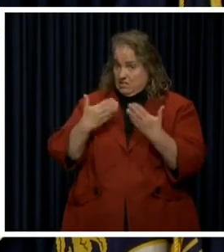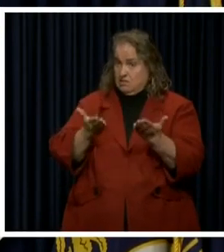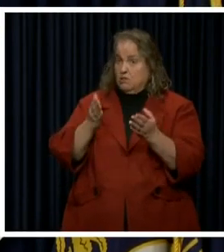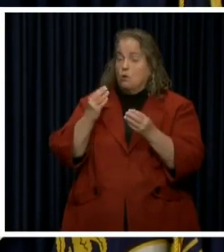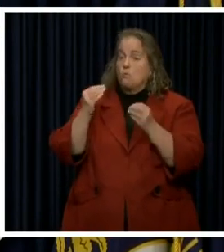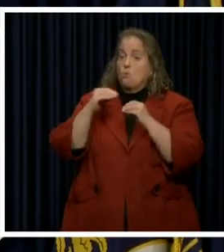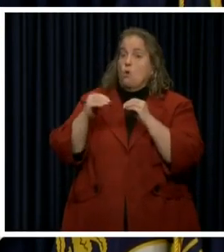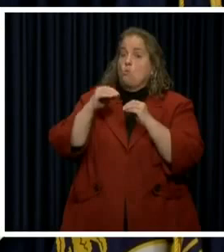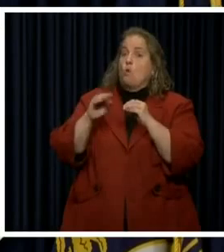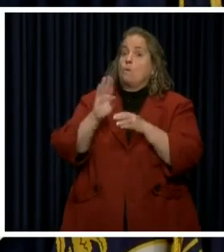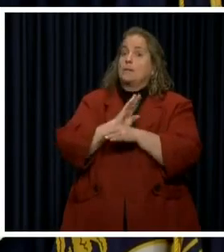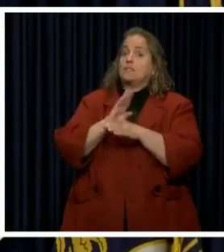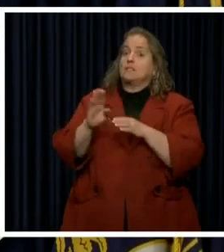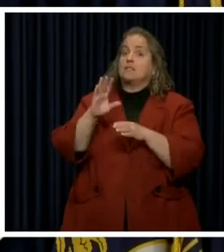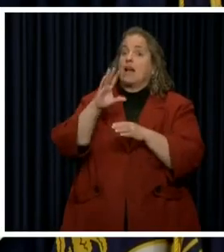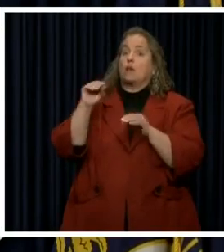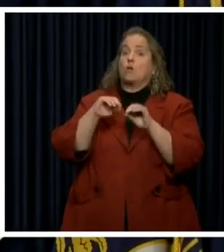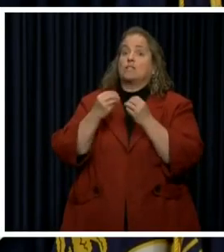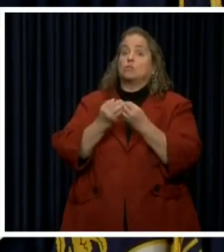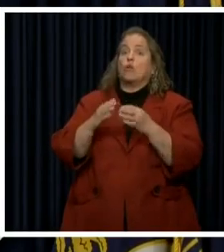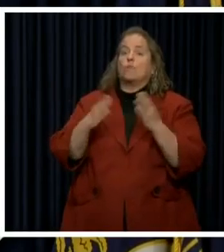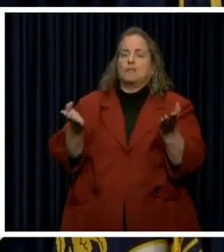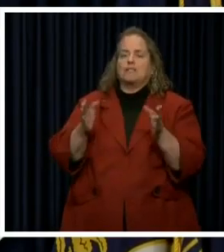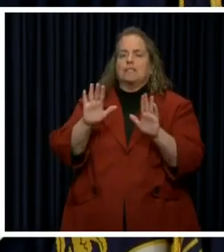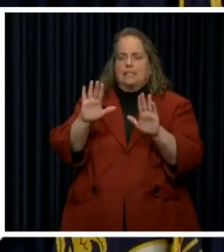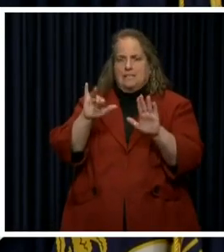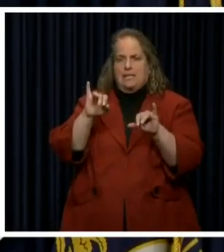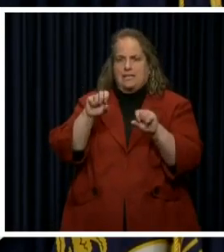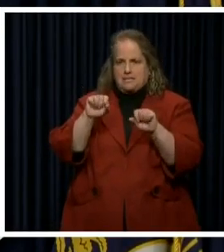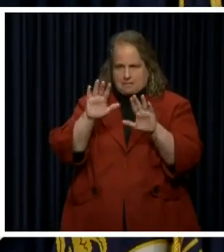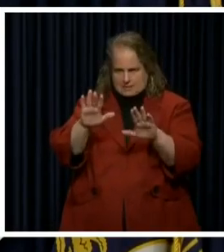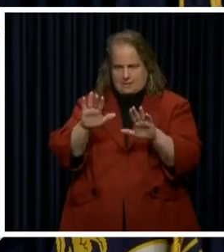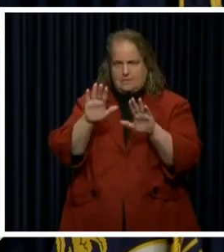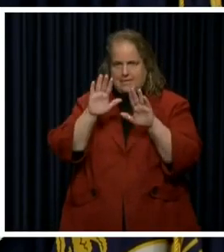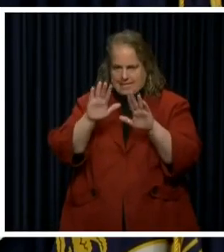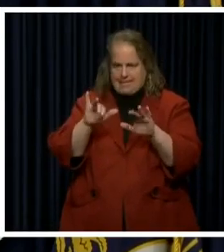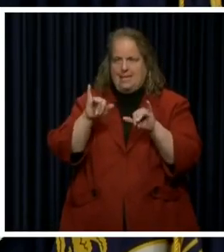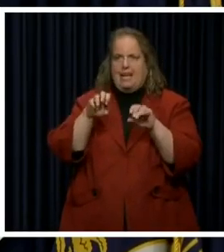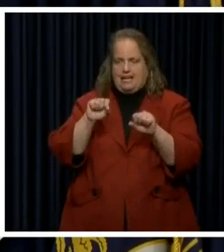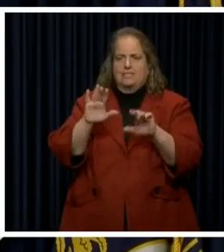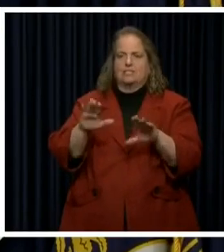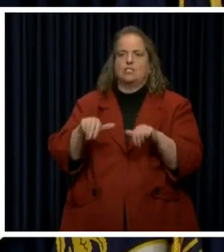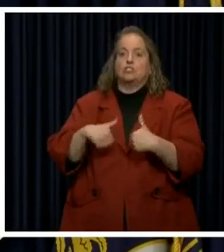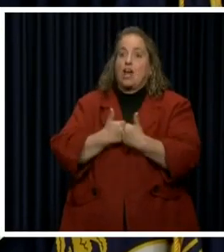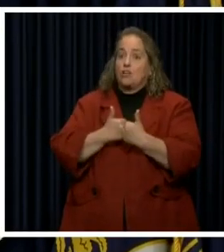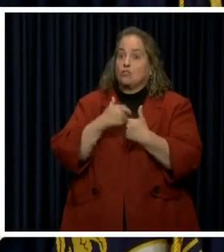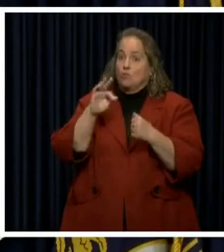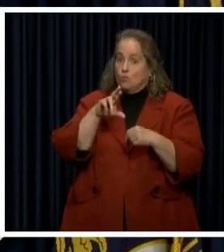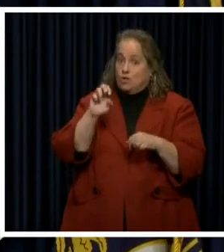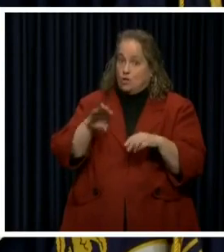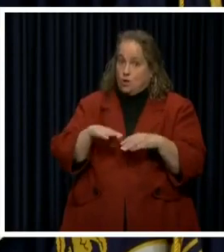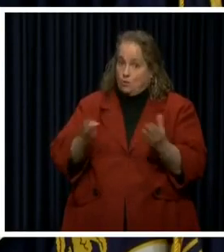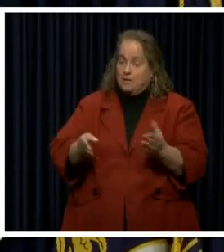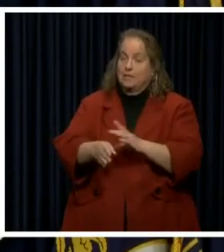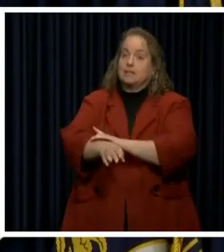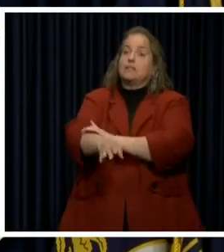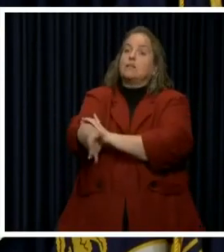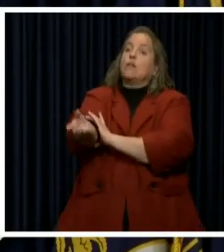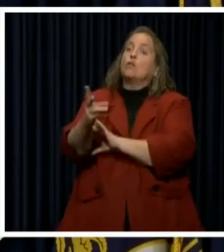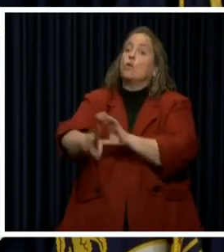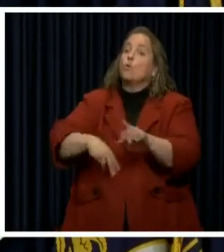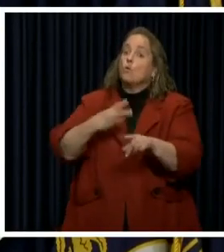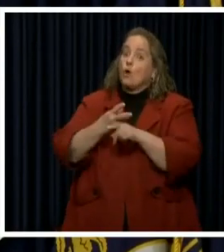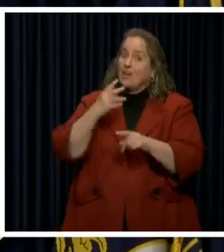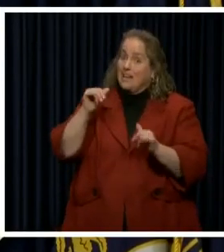and organizations opening up? Yes. This is one of the most challenging parts of reopening, that the world and